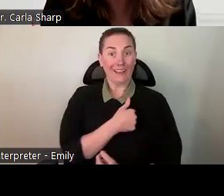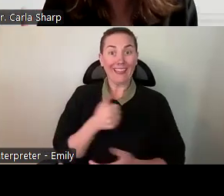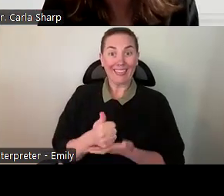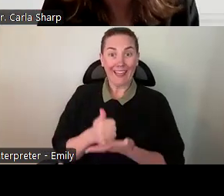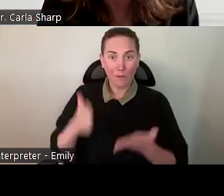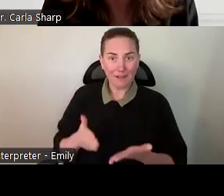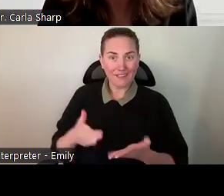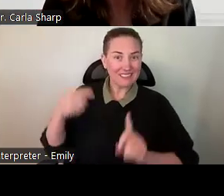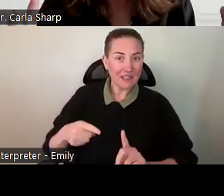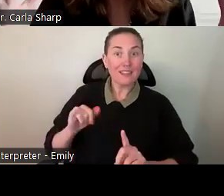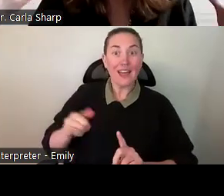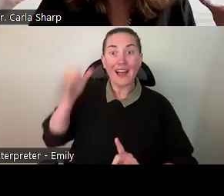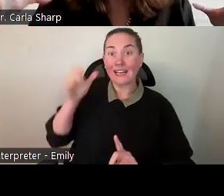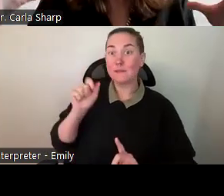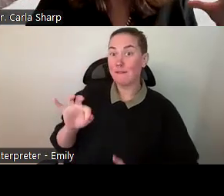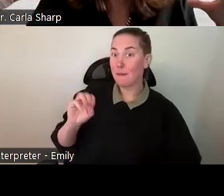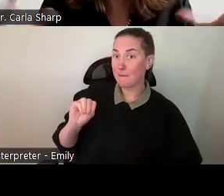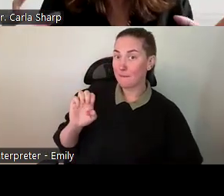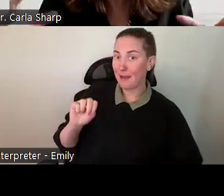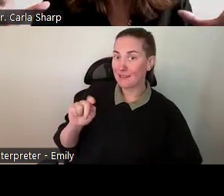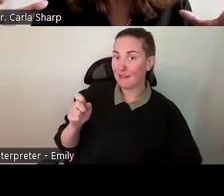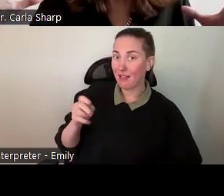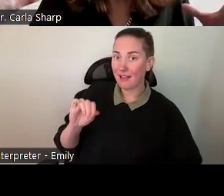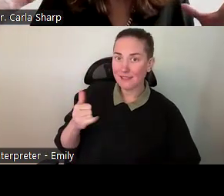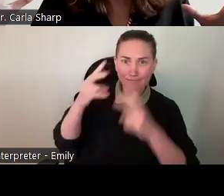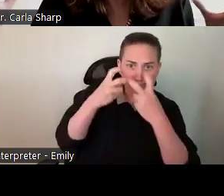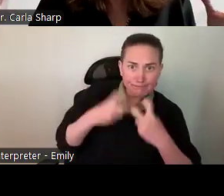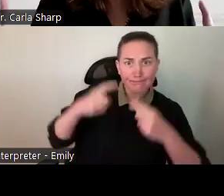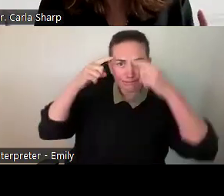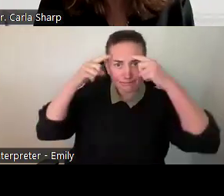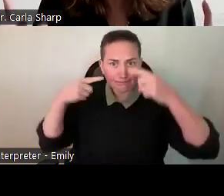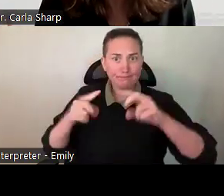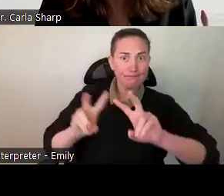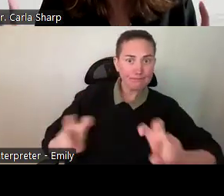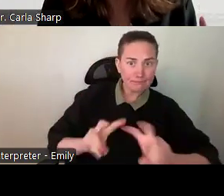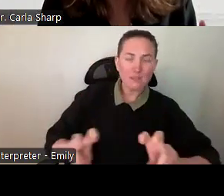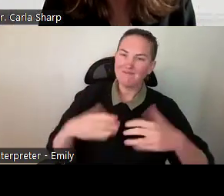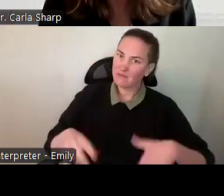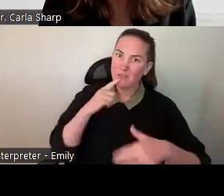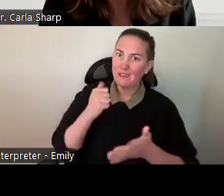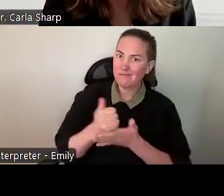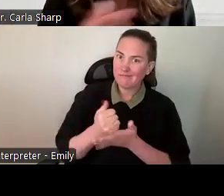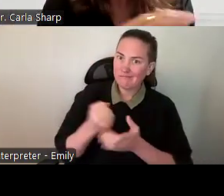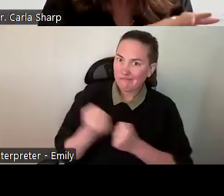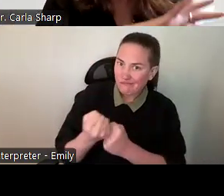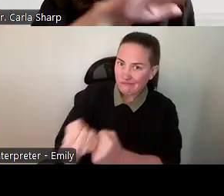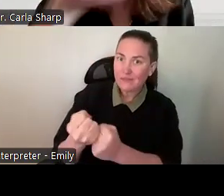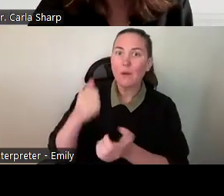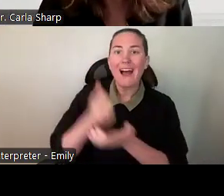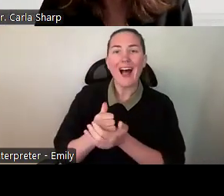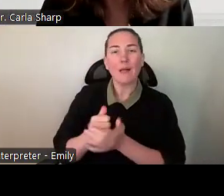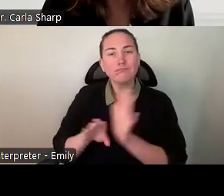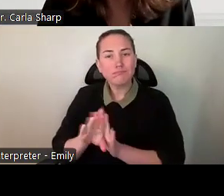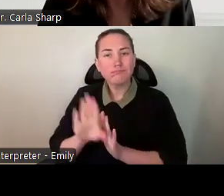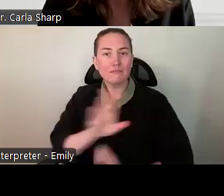support mentalizing to sustain and to scaffold personality functioning